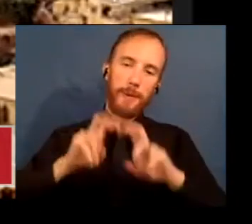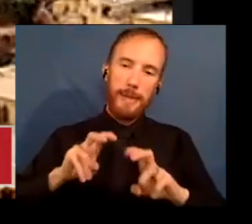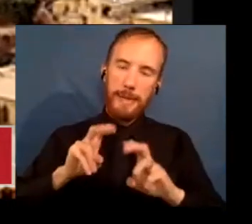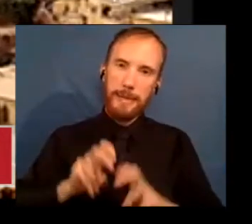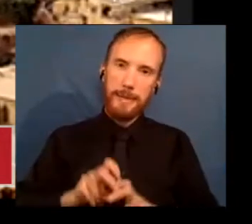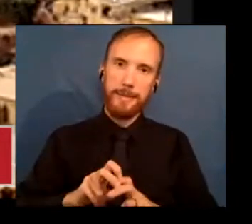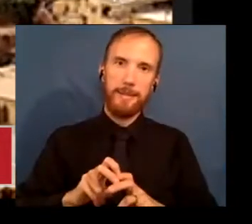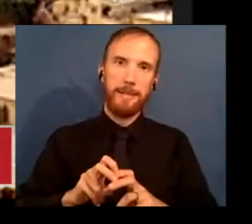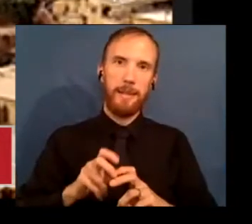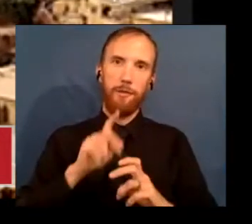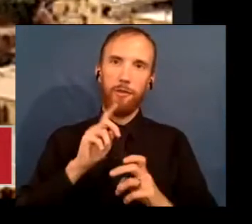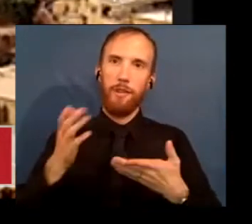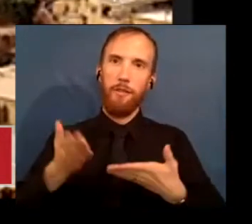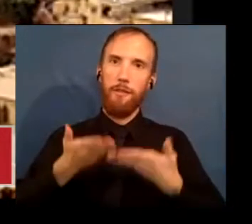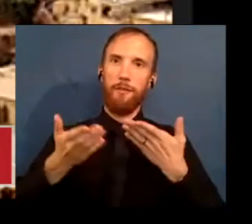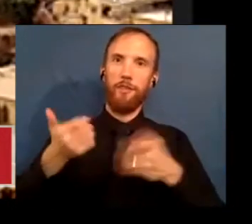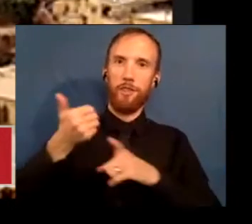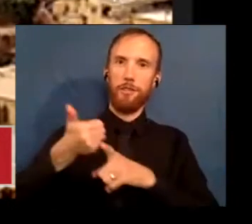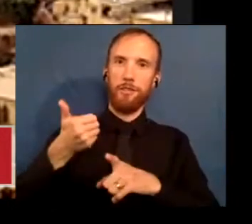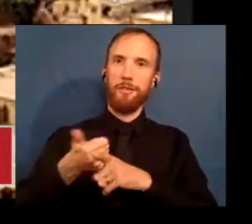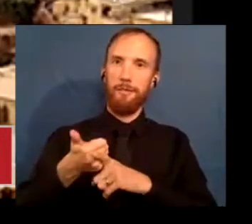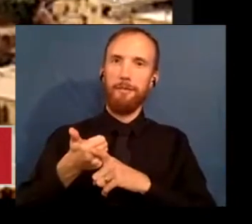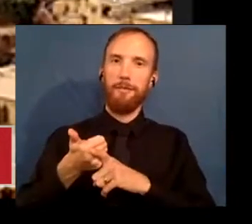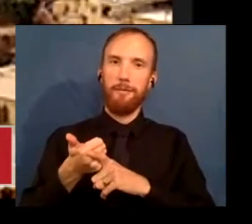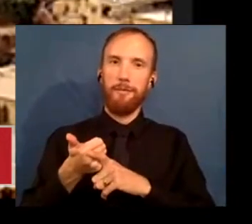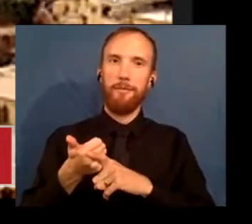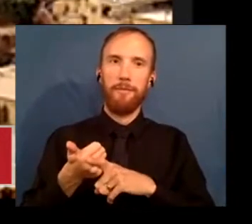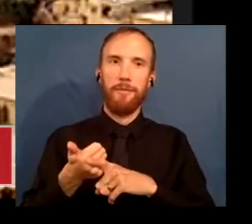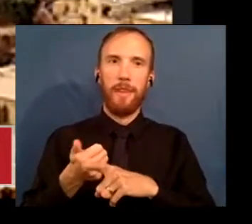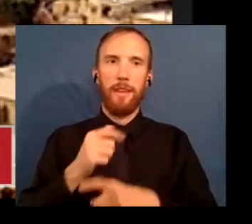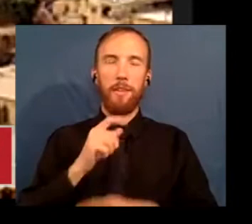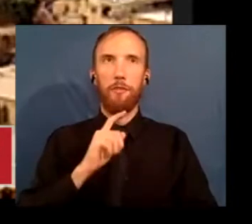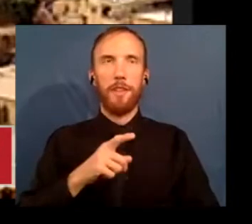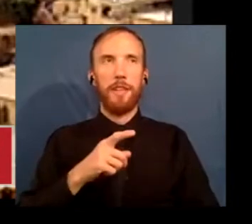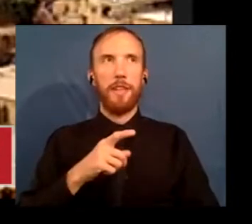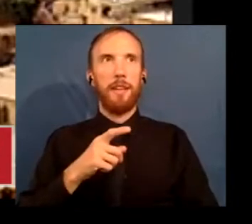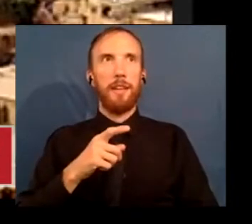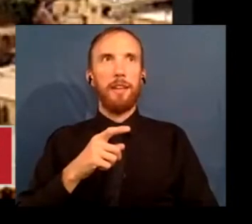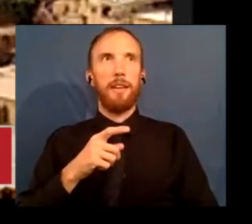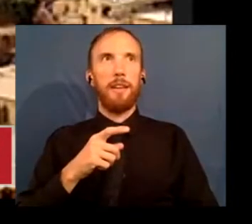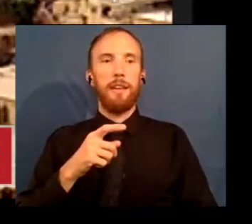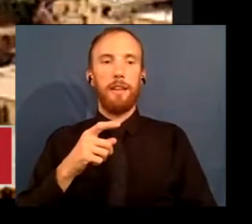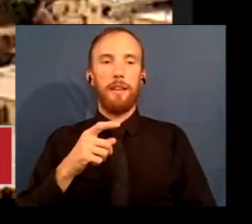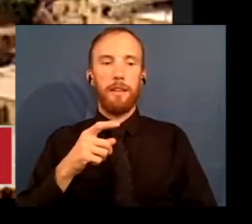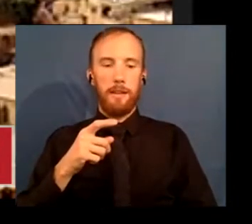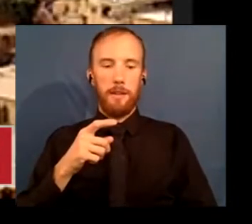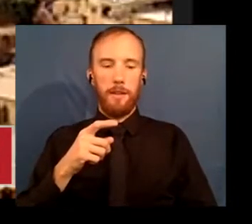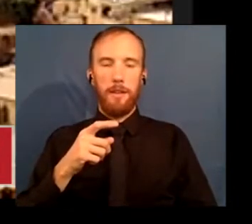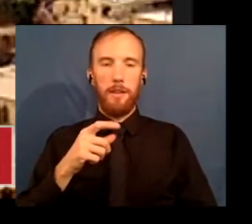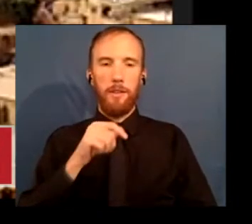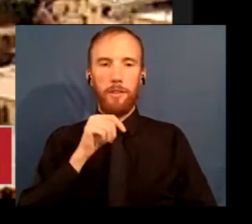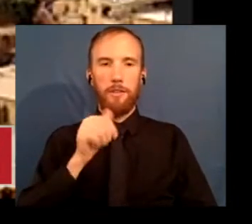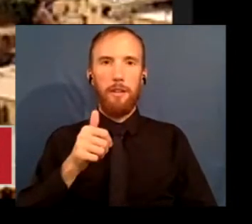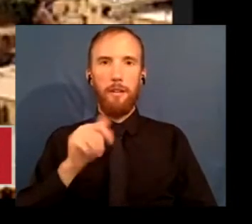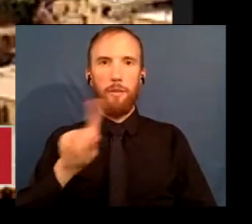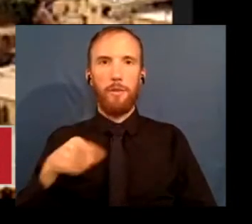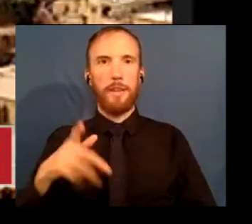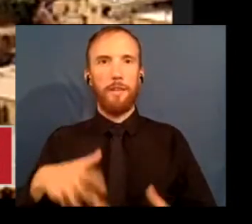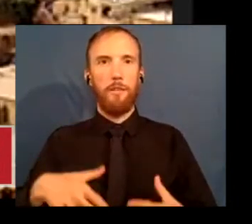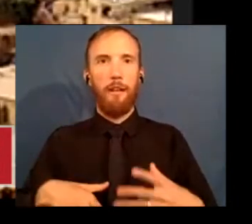to the table in this way of just really not only adding, but helping us